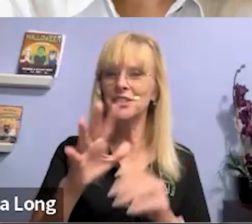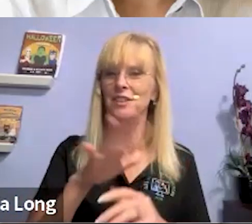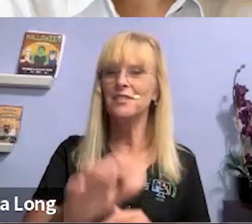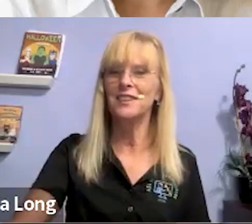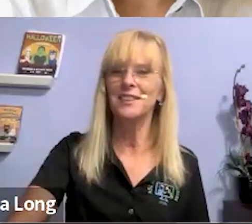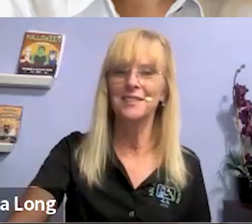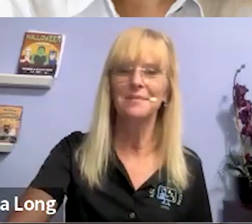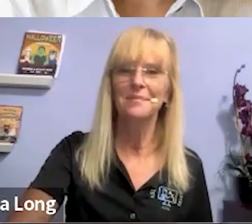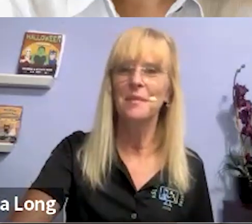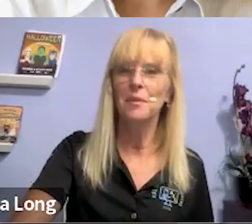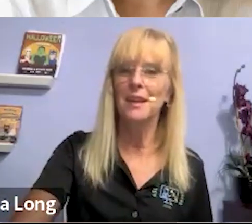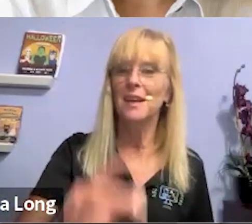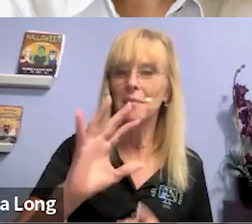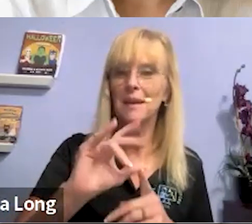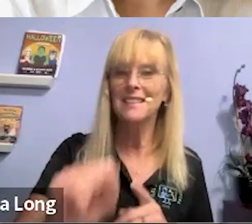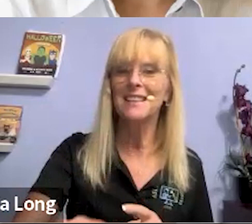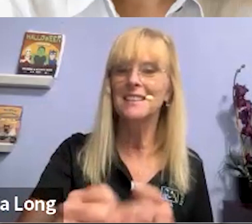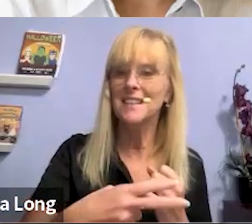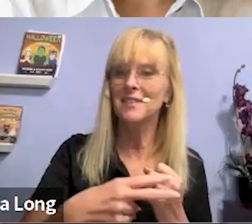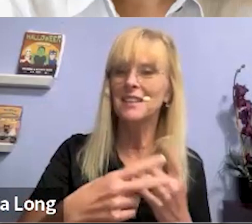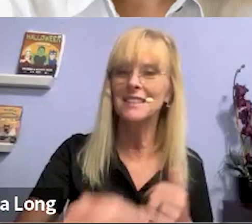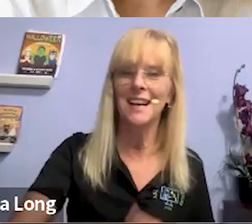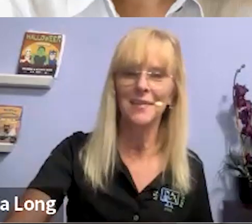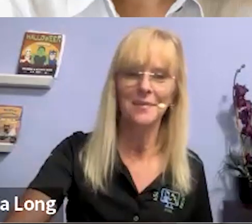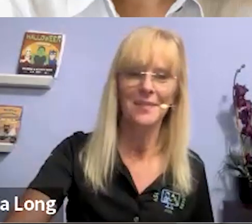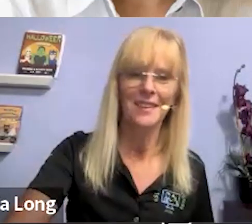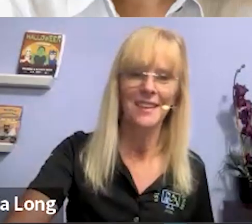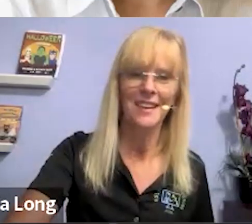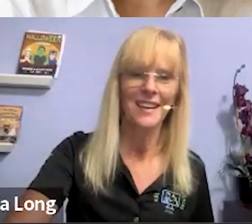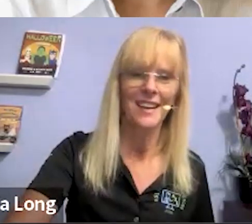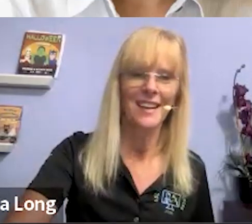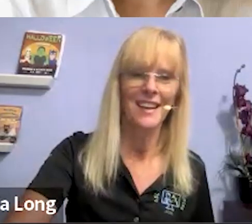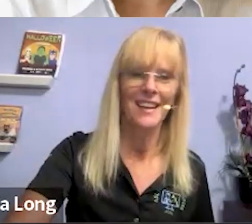the teacher in the field. Pretty amazing, saving the time.